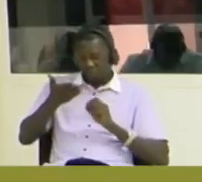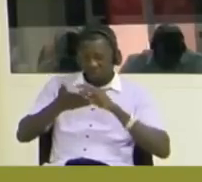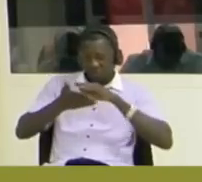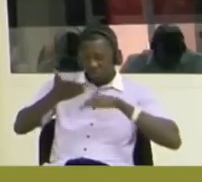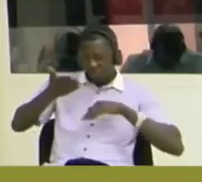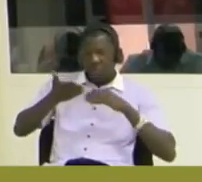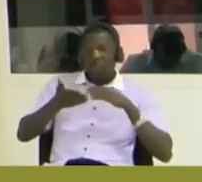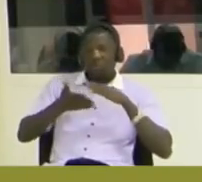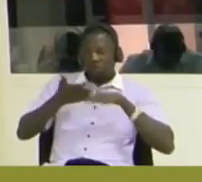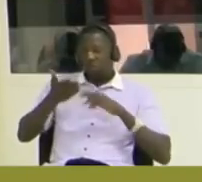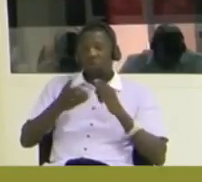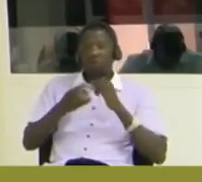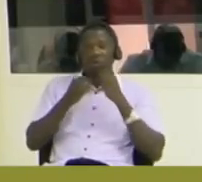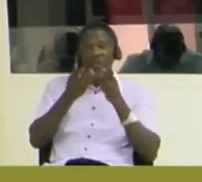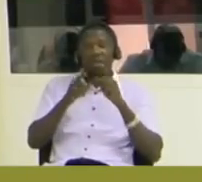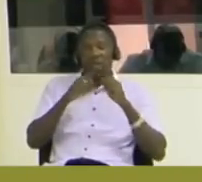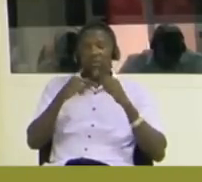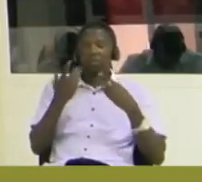The note I read